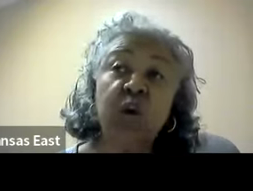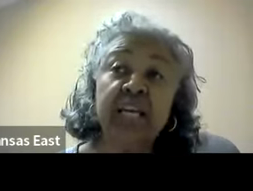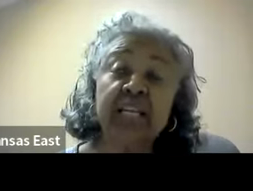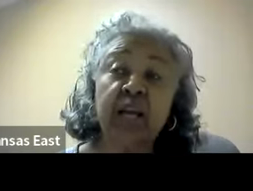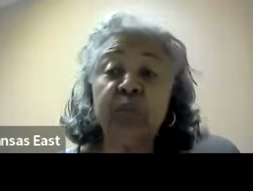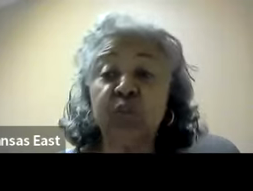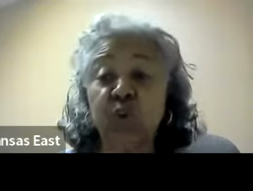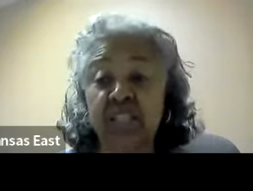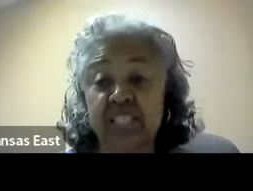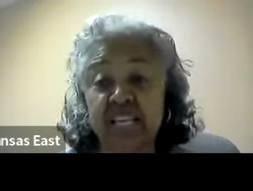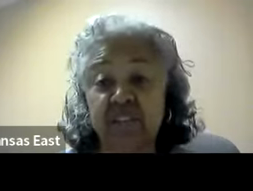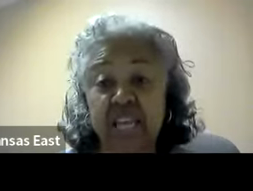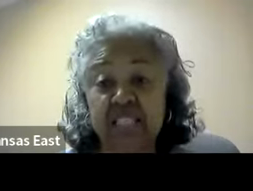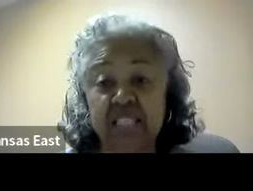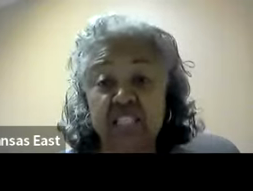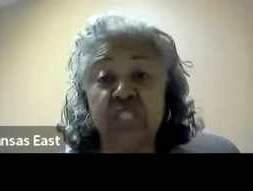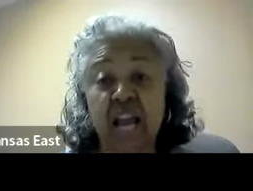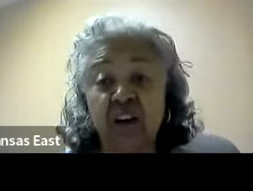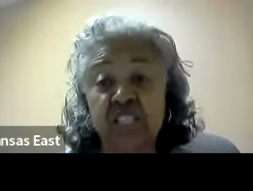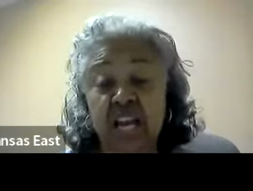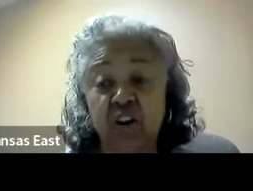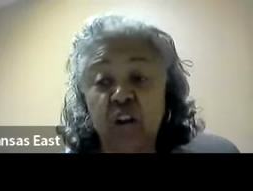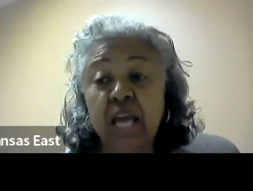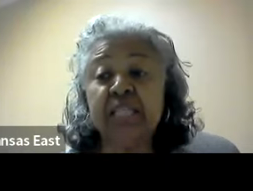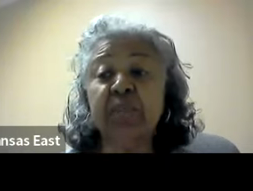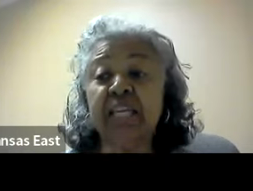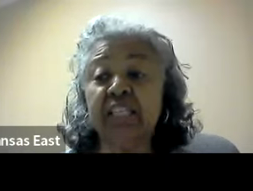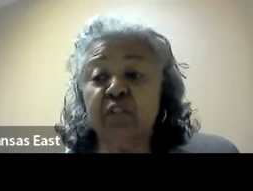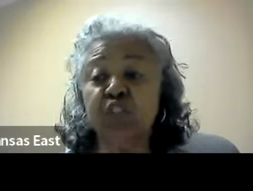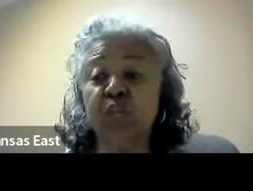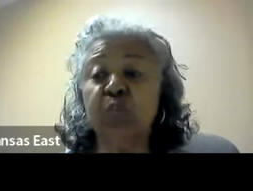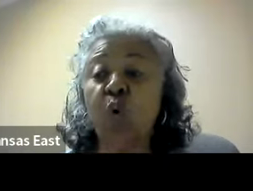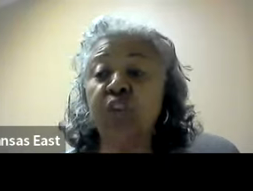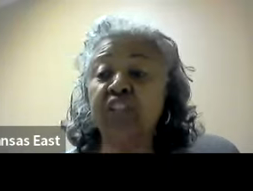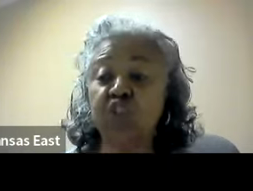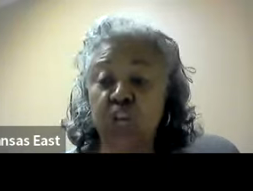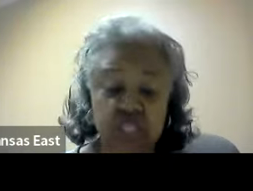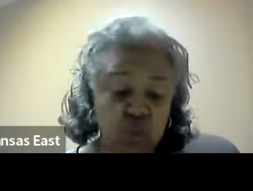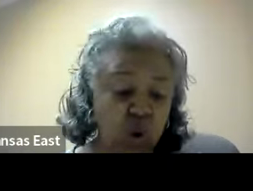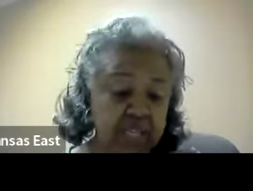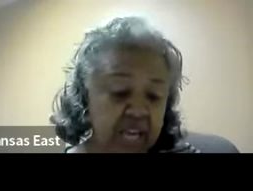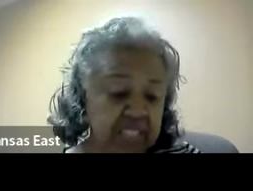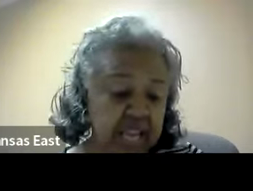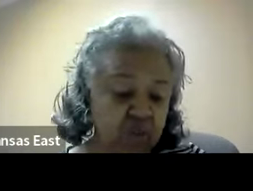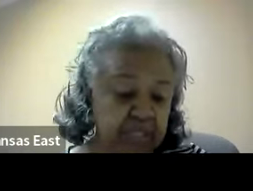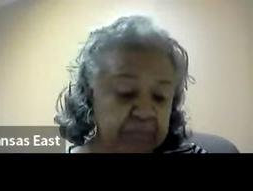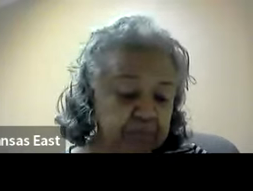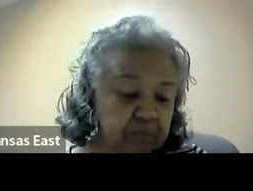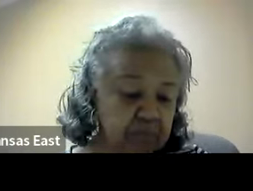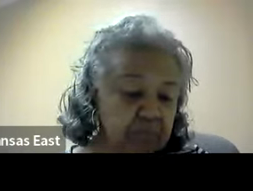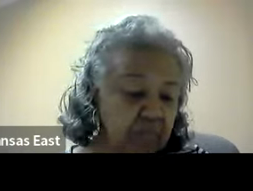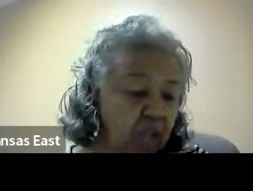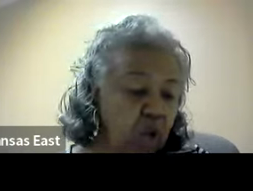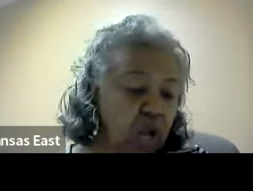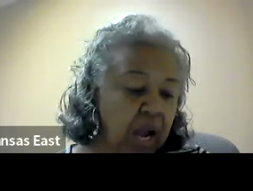here in Wyandotte County, but throughout the state of Kansas. So it's our desire to make a difference in more than just Wyandotte County.